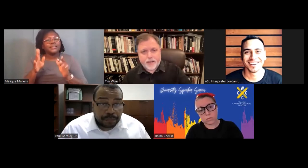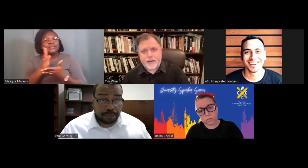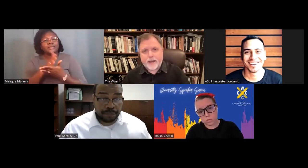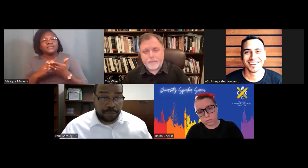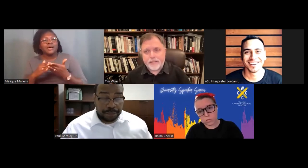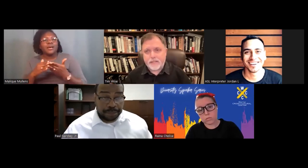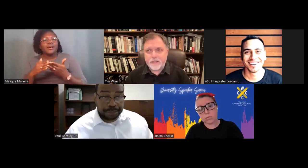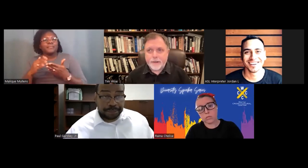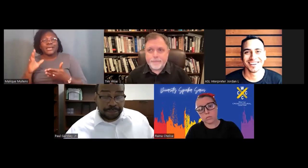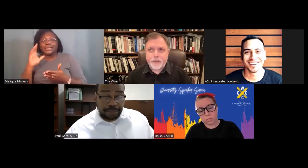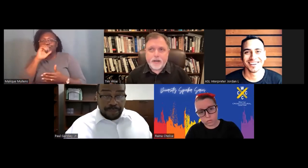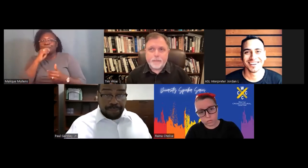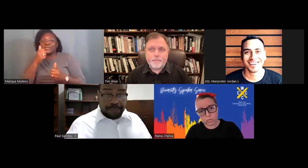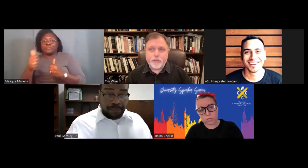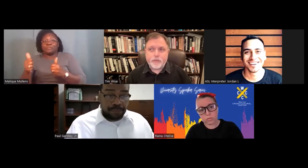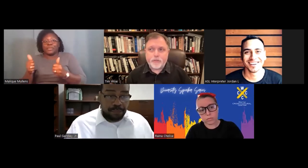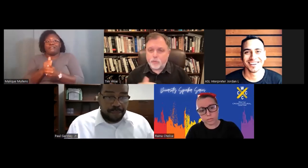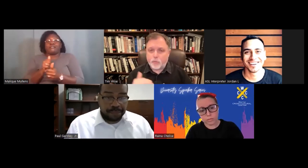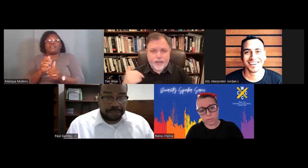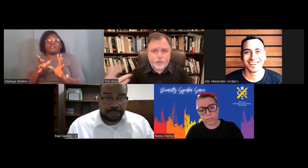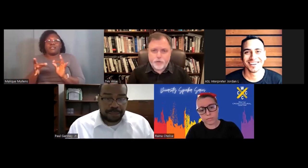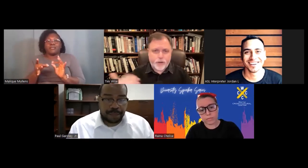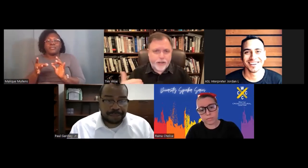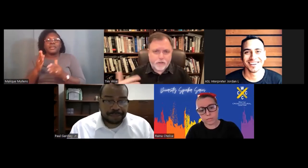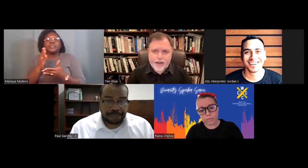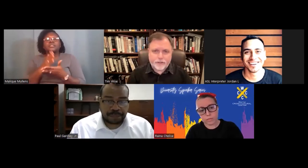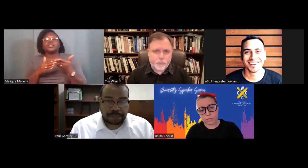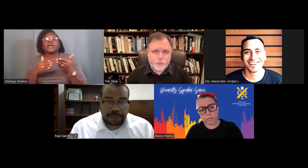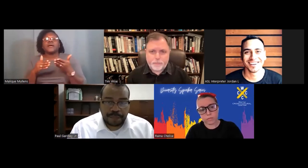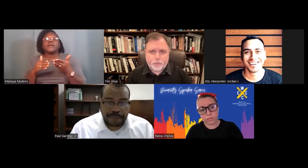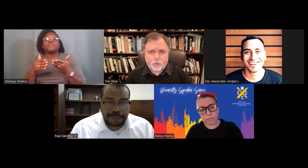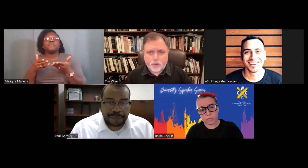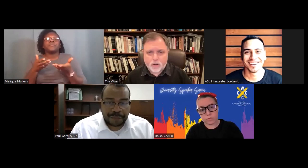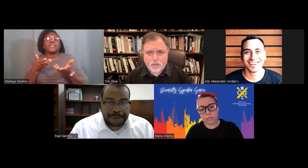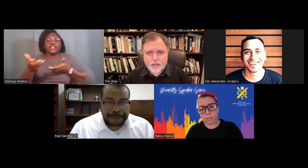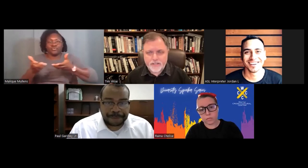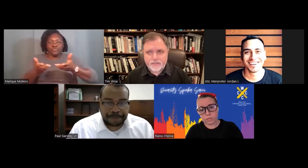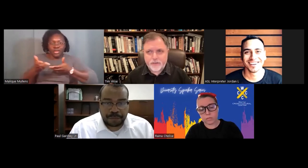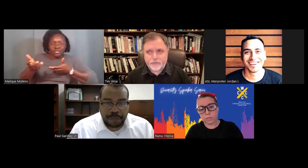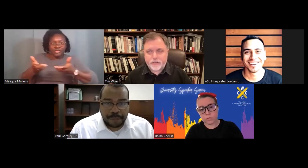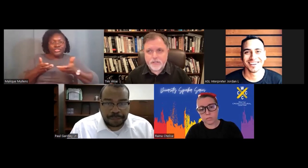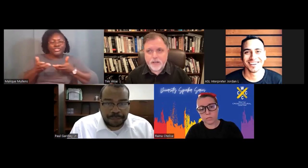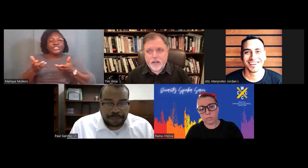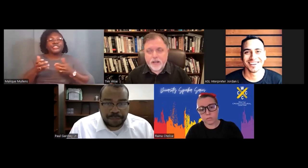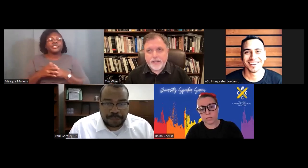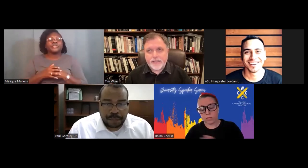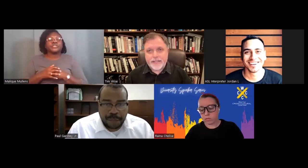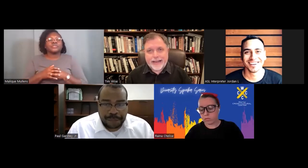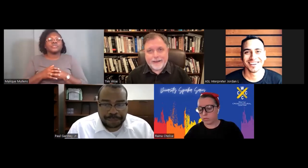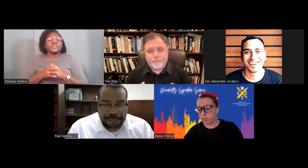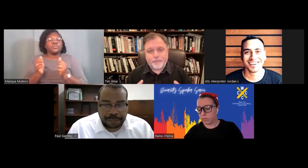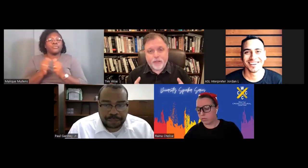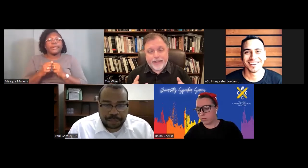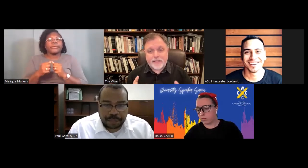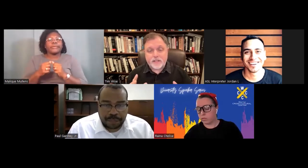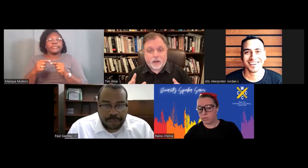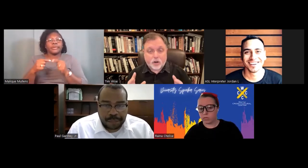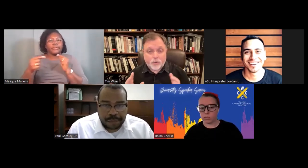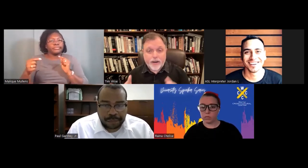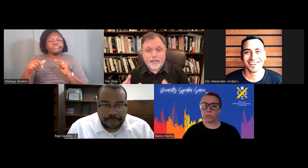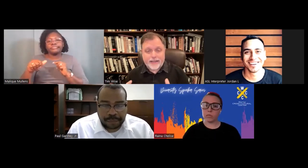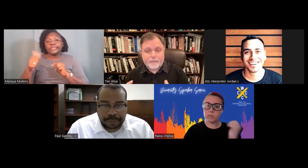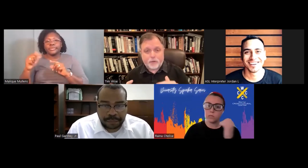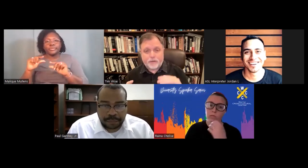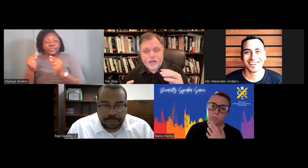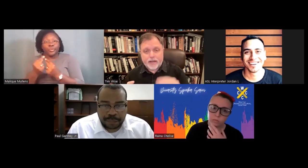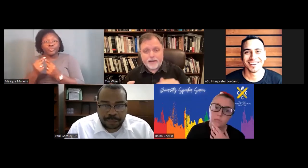are behind comments, certain way in which we interact with people across lines of difference, is that that's a